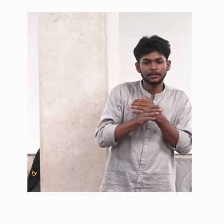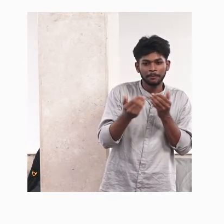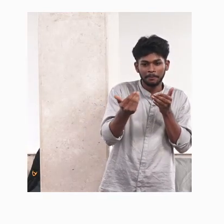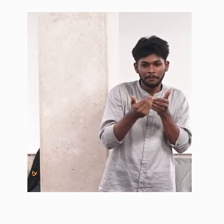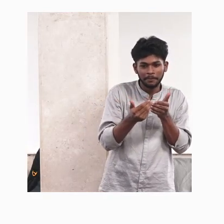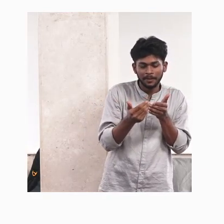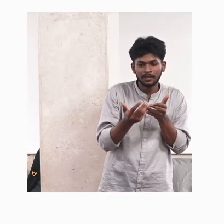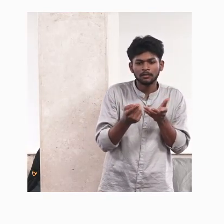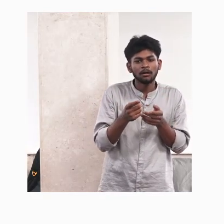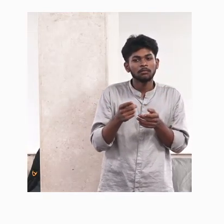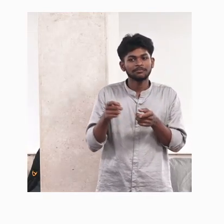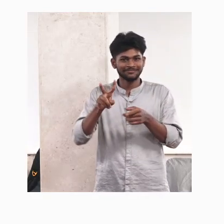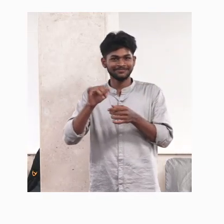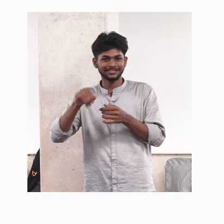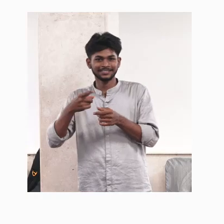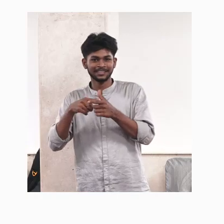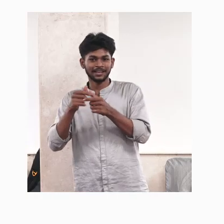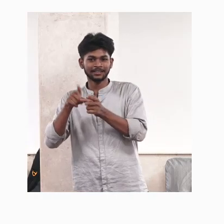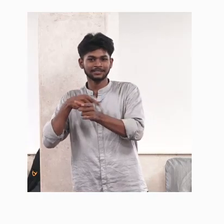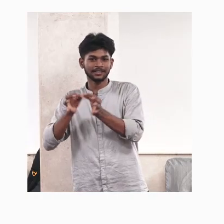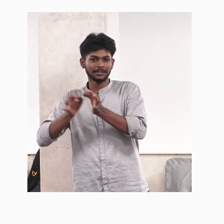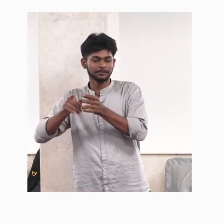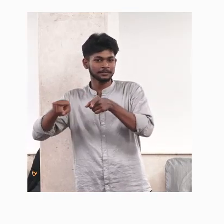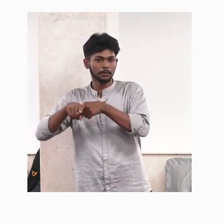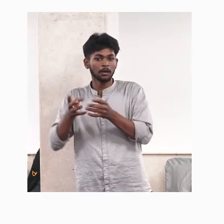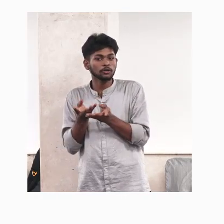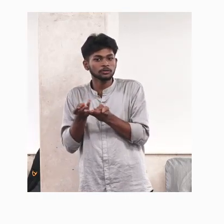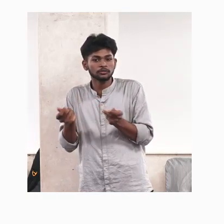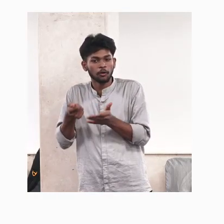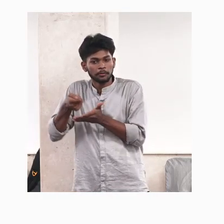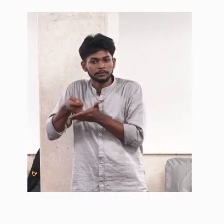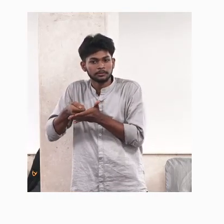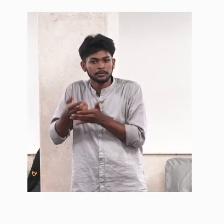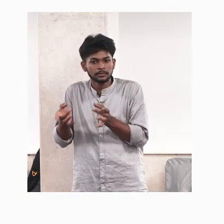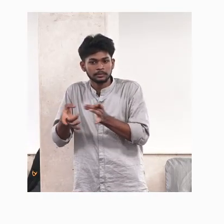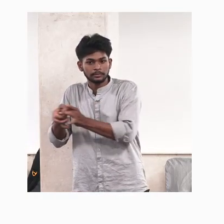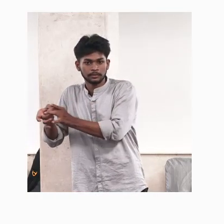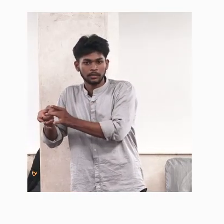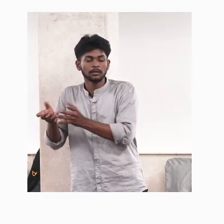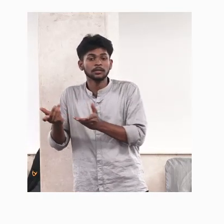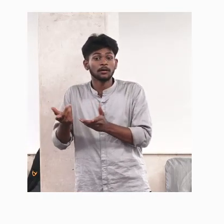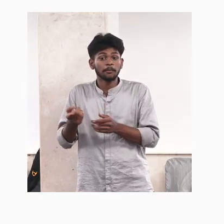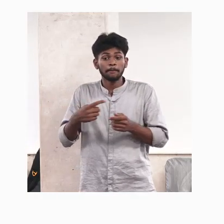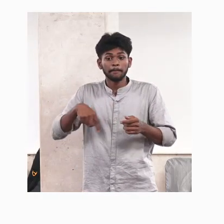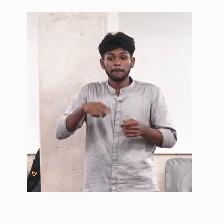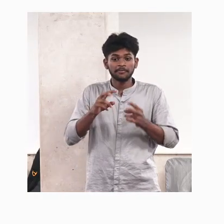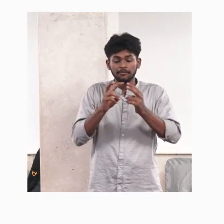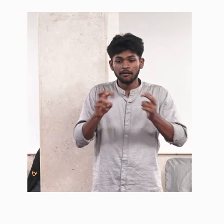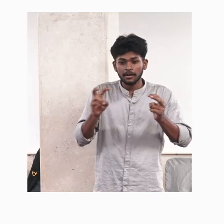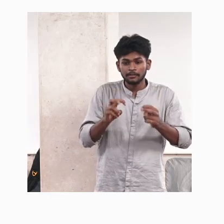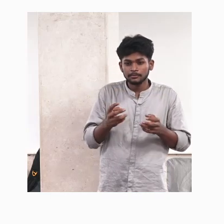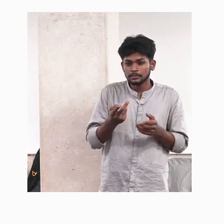Vijay says told, like solution oriented. Like from the beginning, we will be finding one or the